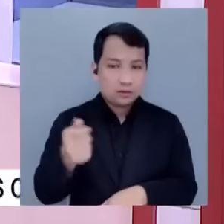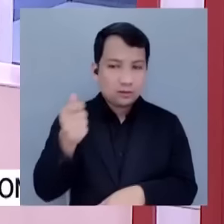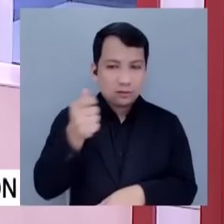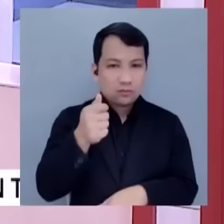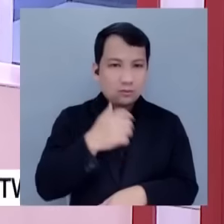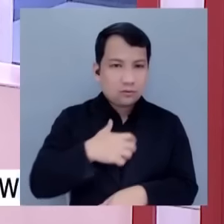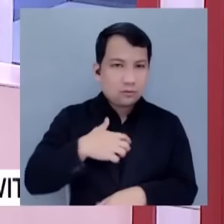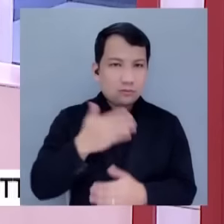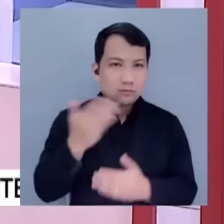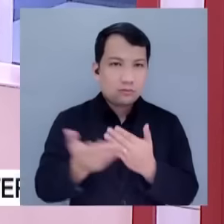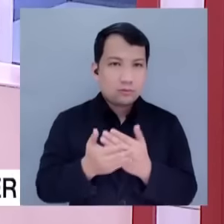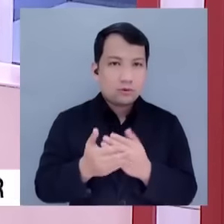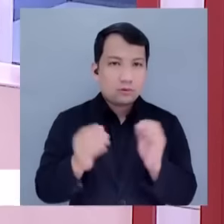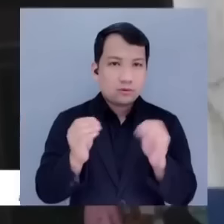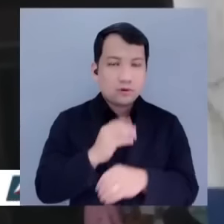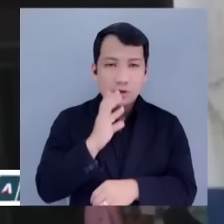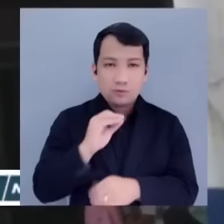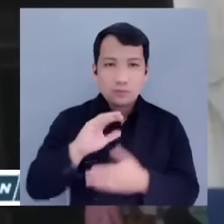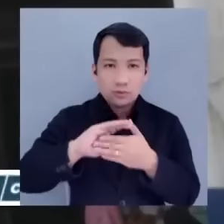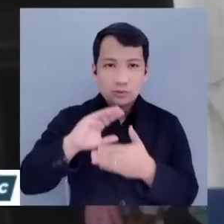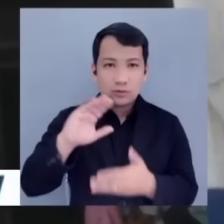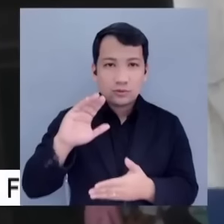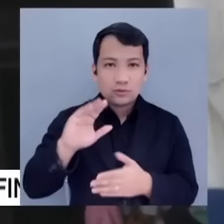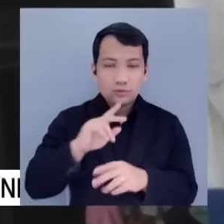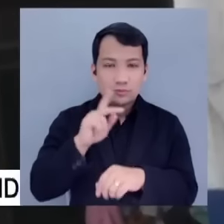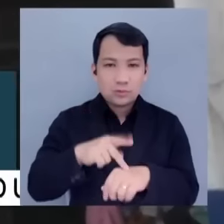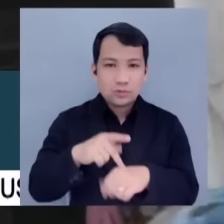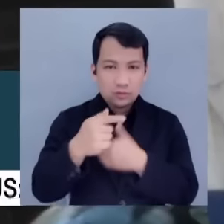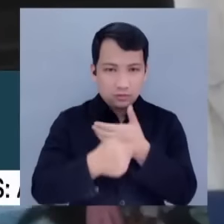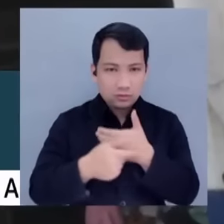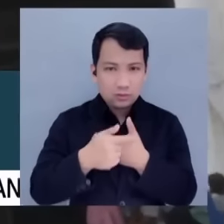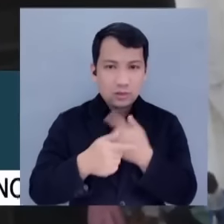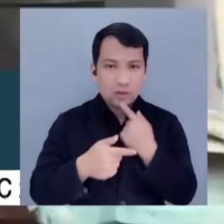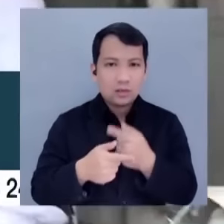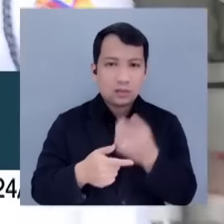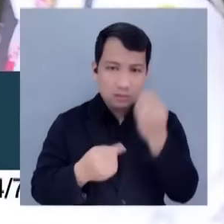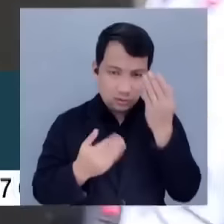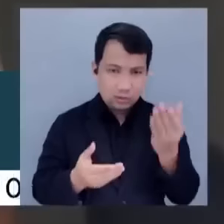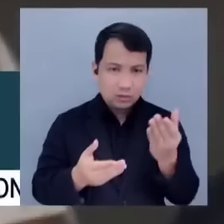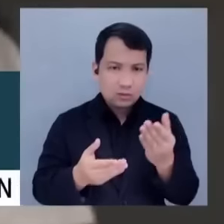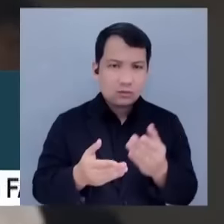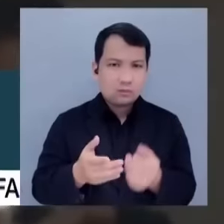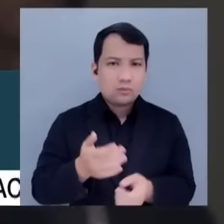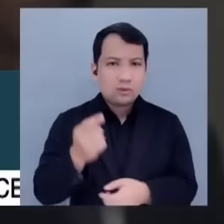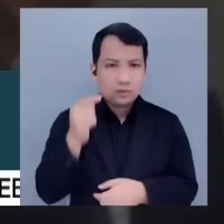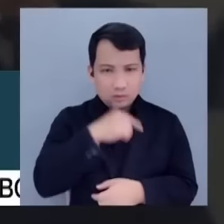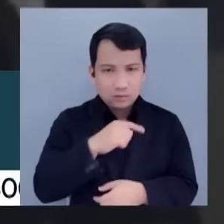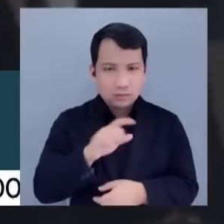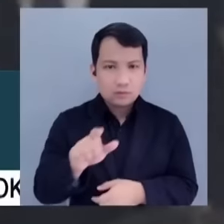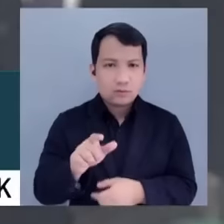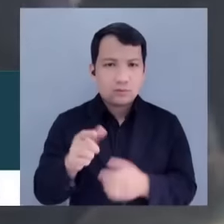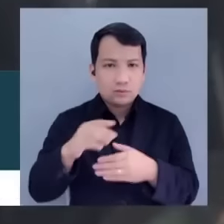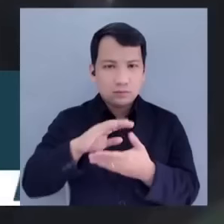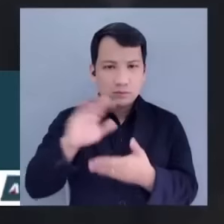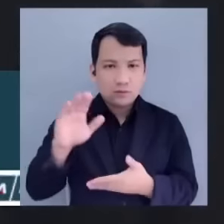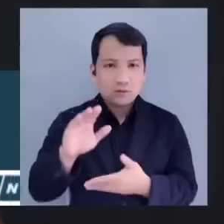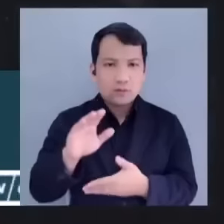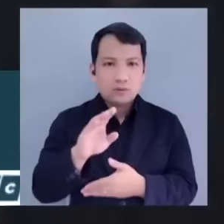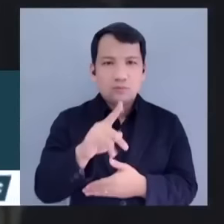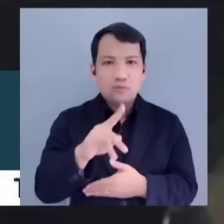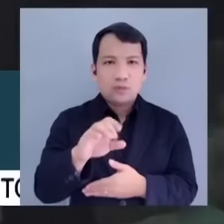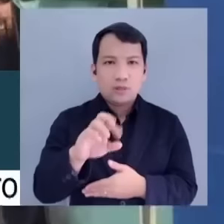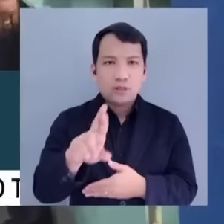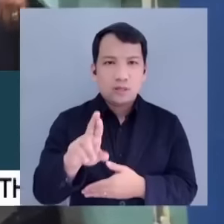against officers of YouTube Philippines and Google. Pangilinan said malicious and libelous content of Bungangera TV depict him